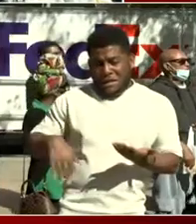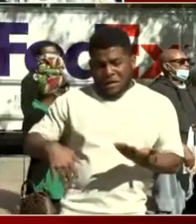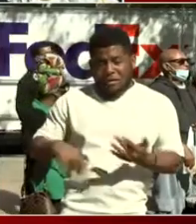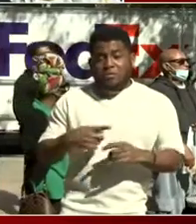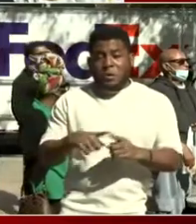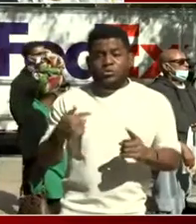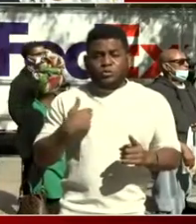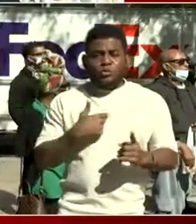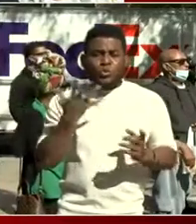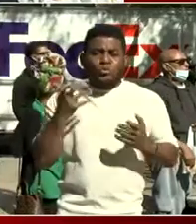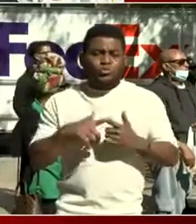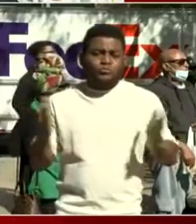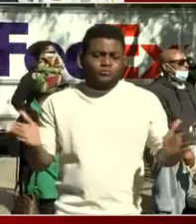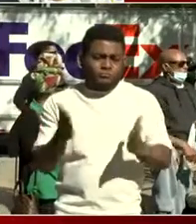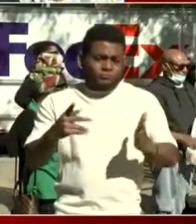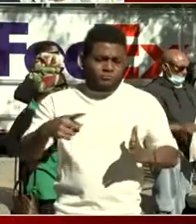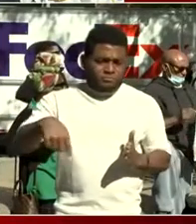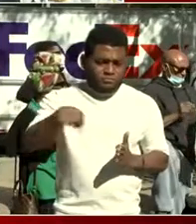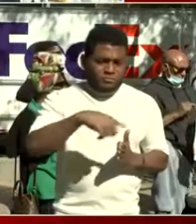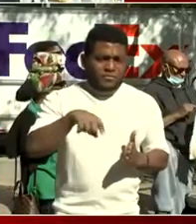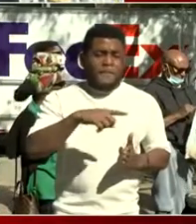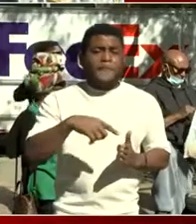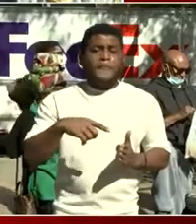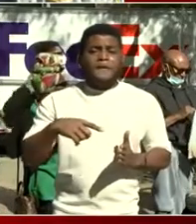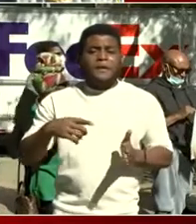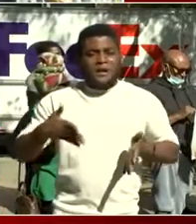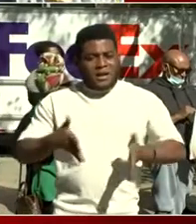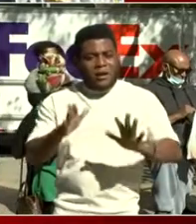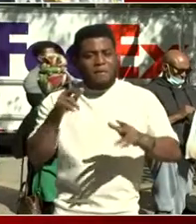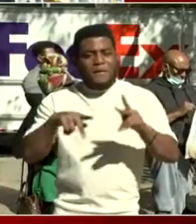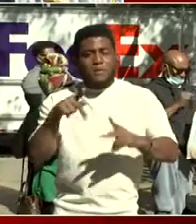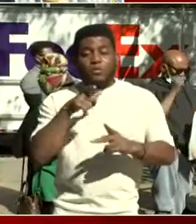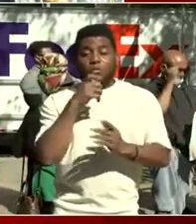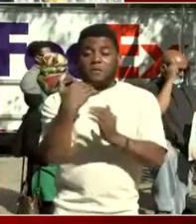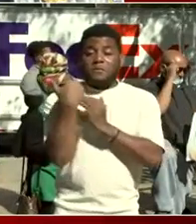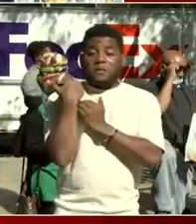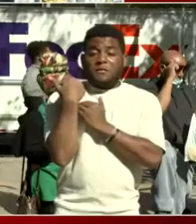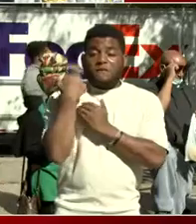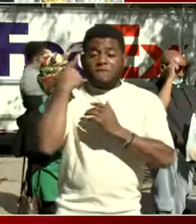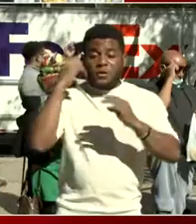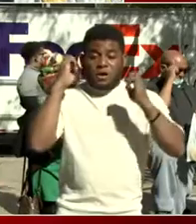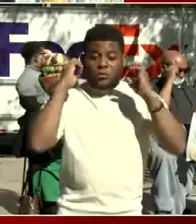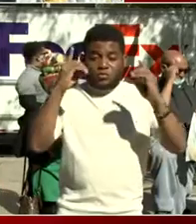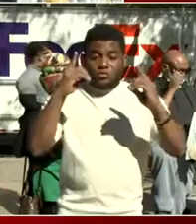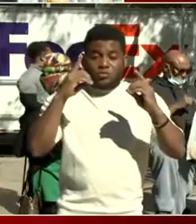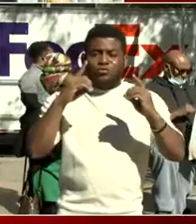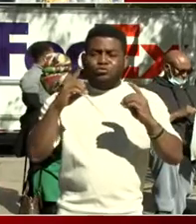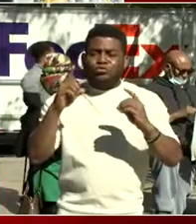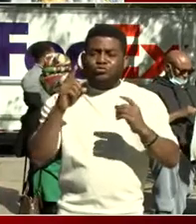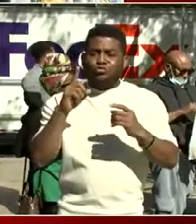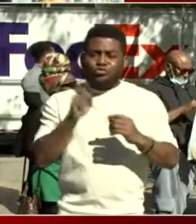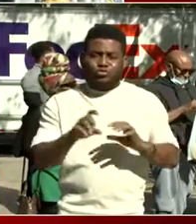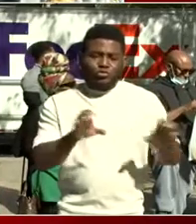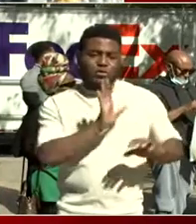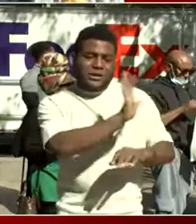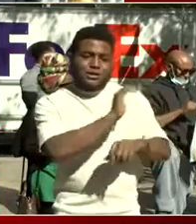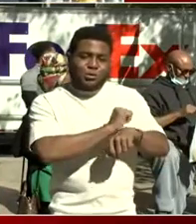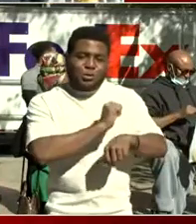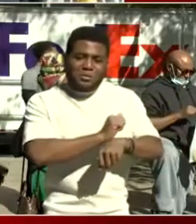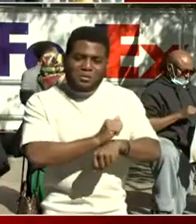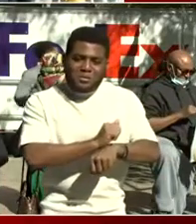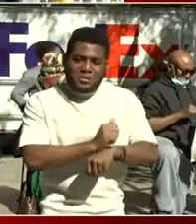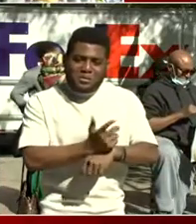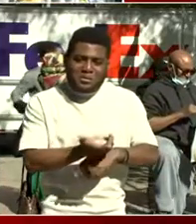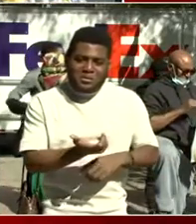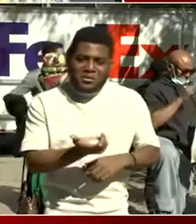to allow the people responsible for education to do their jobs. We have certainly